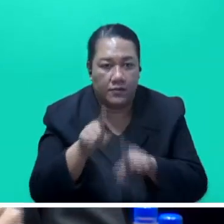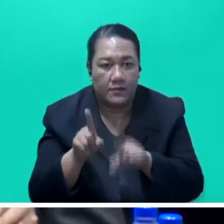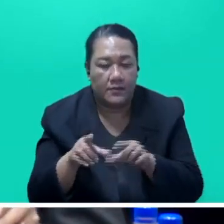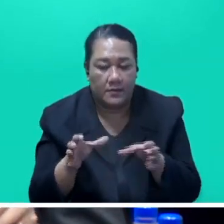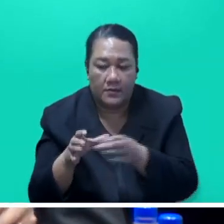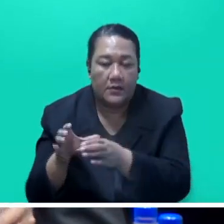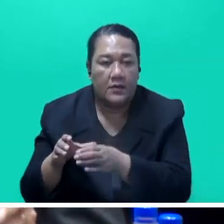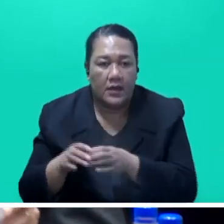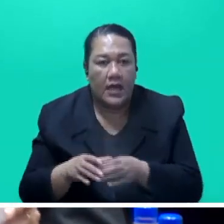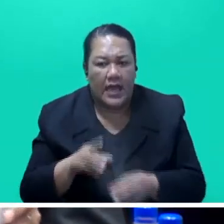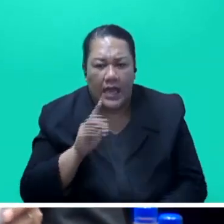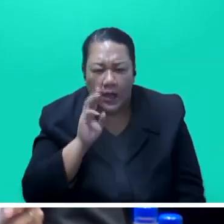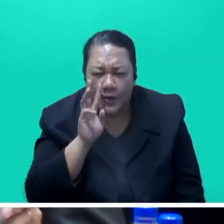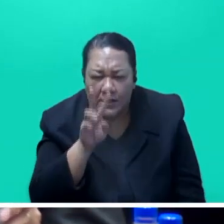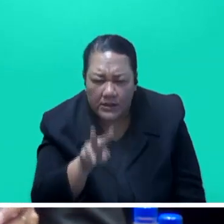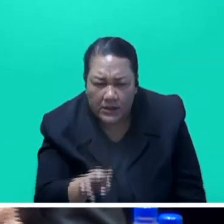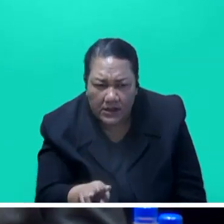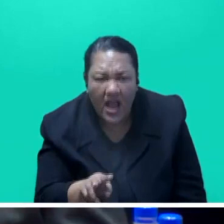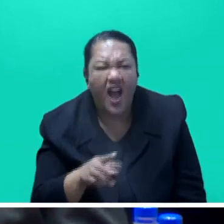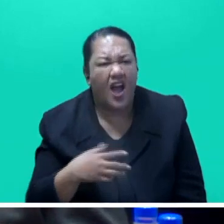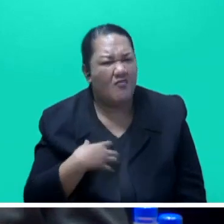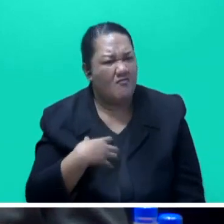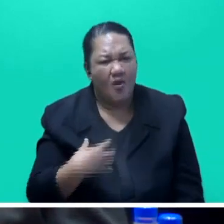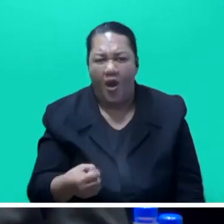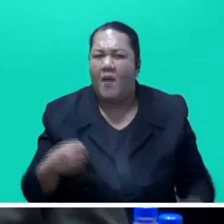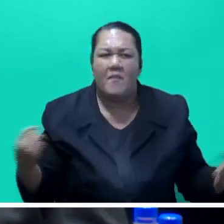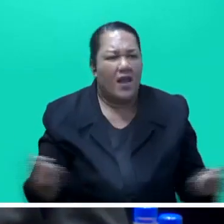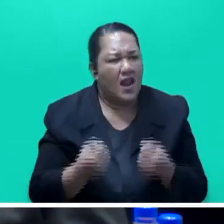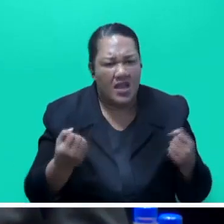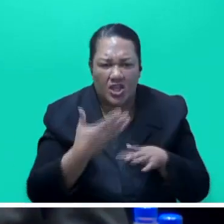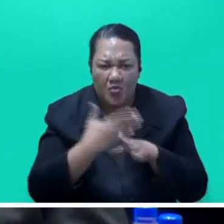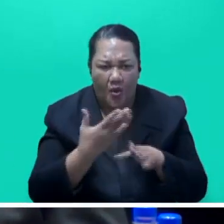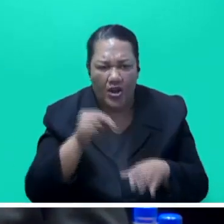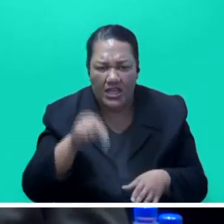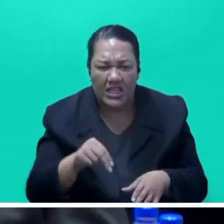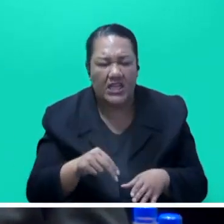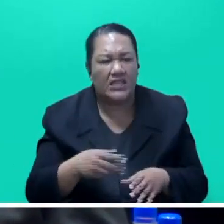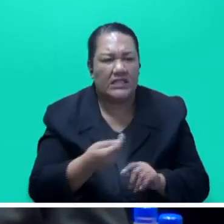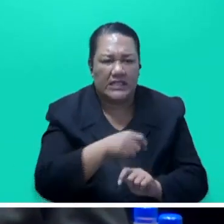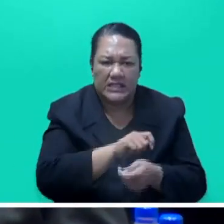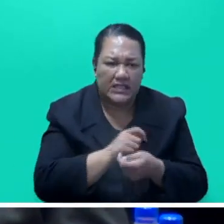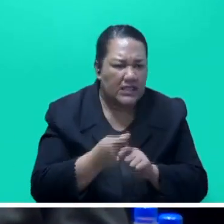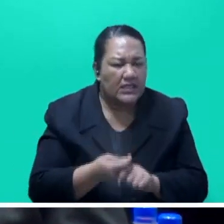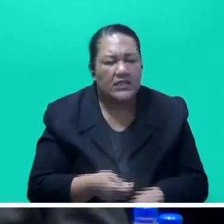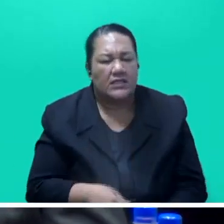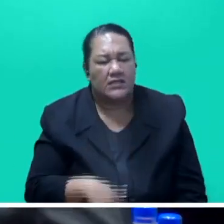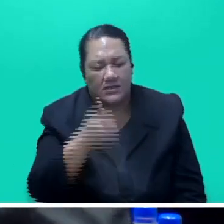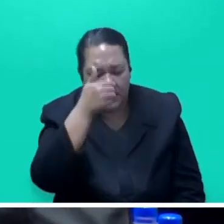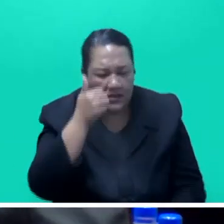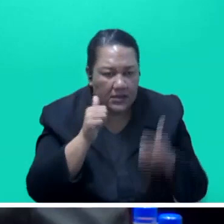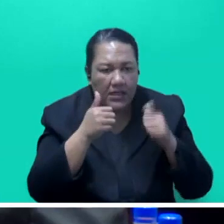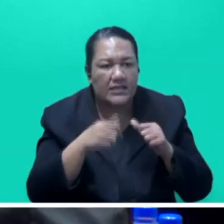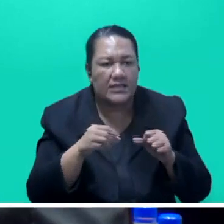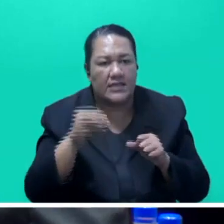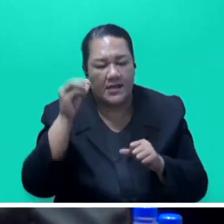area. I know the Honourable Minister for Housing, Honourable Minister actually gave a